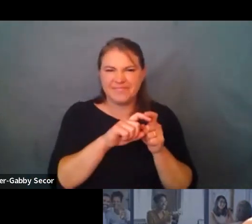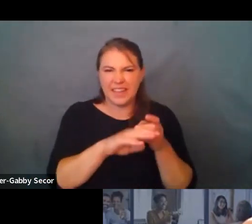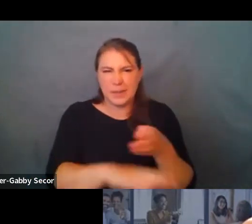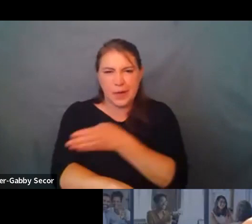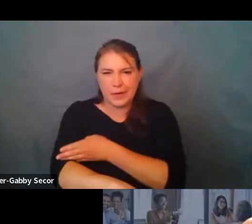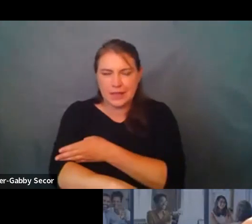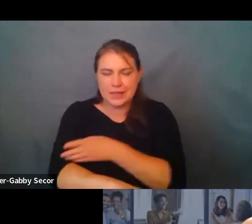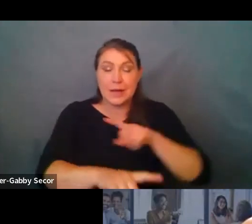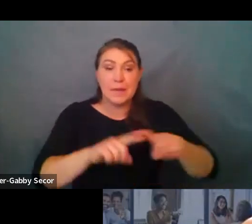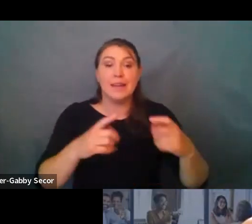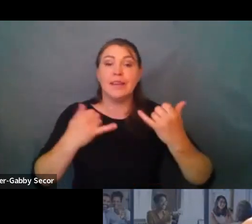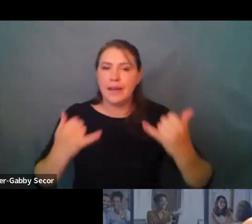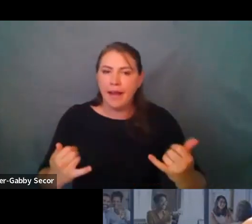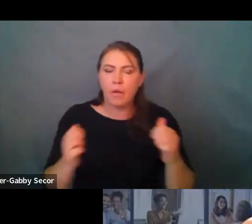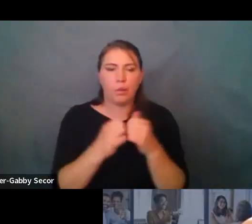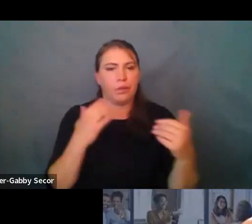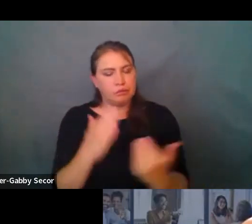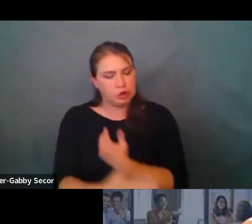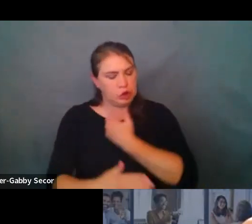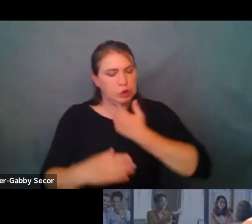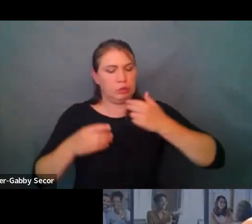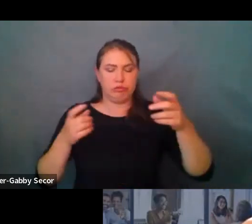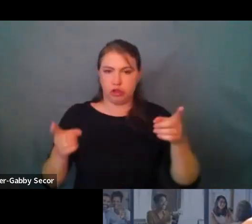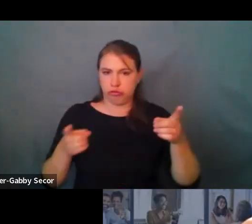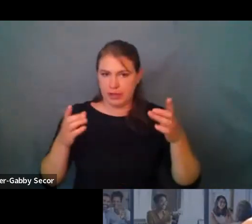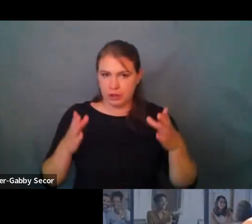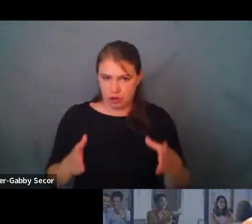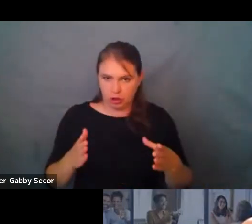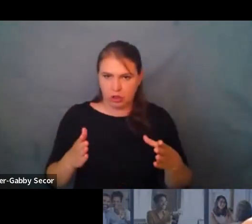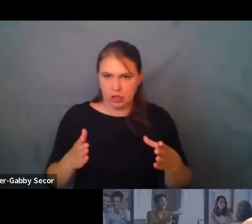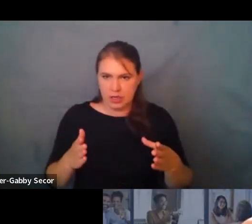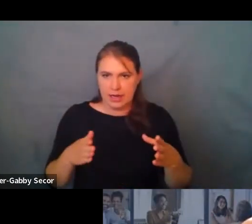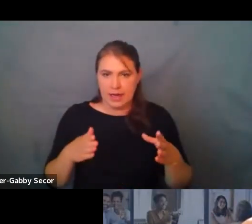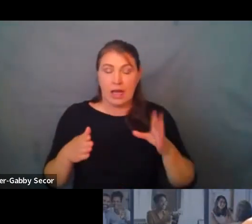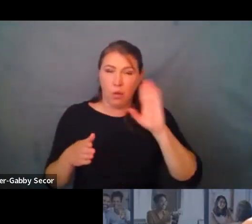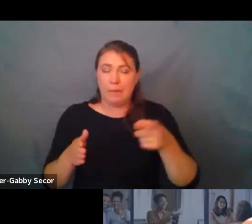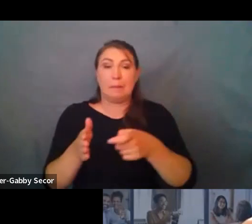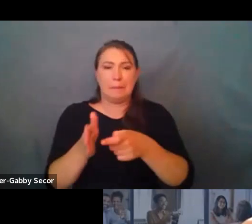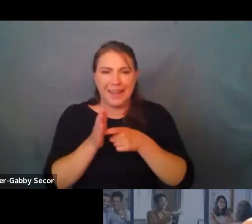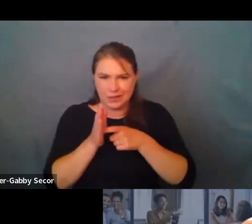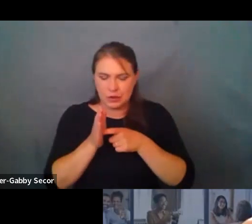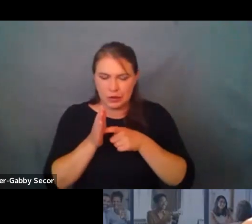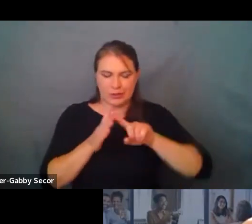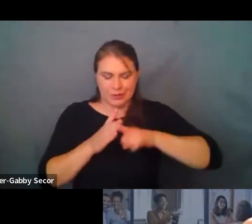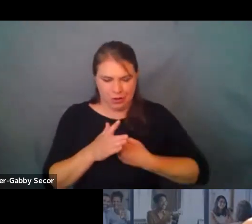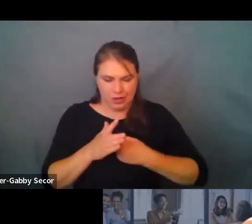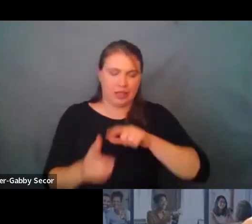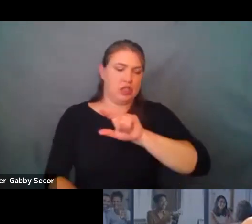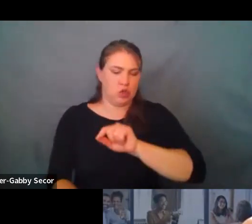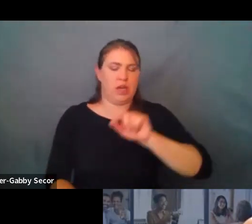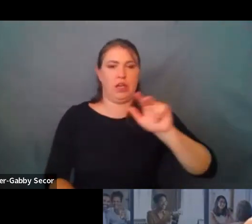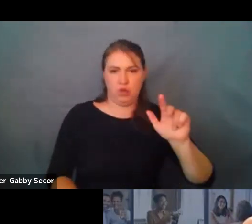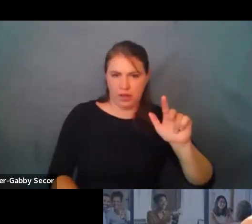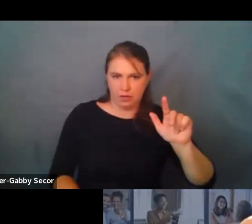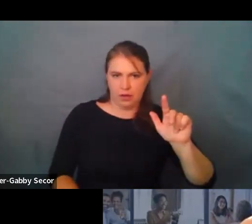current director, it is mandatory part as of March 2023. We're going to be able to see how many people are going through